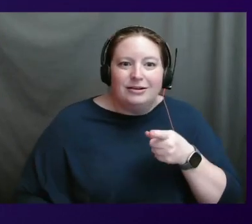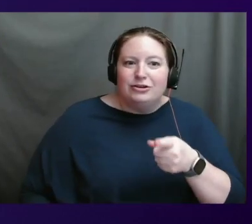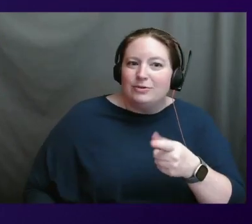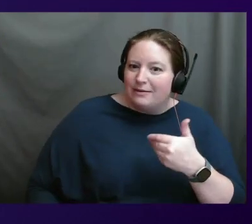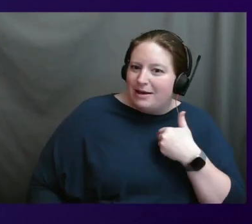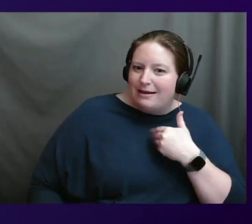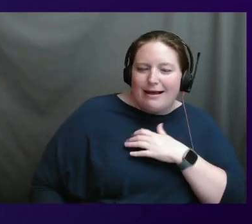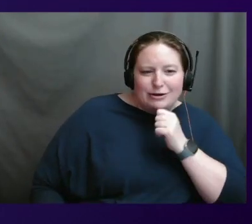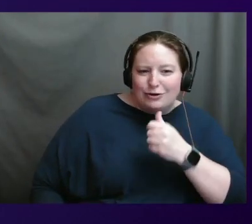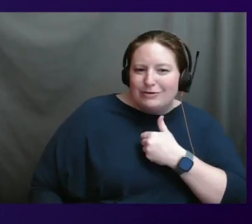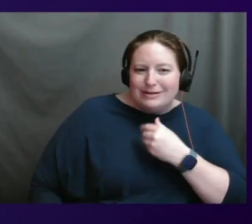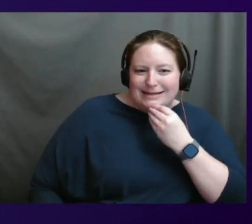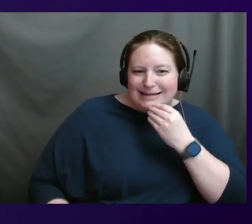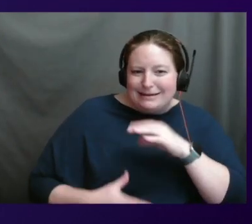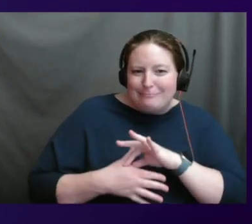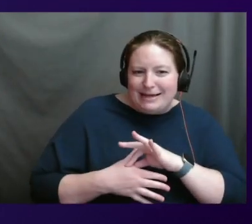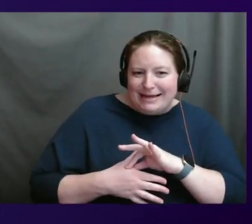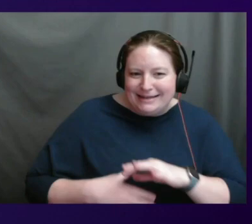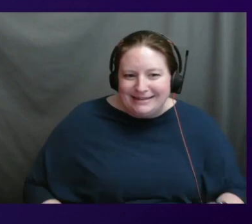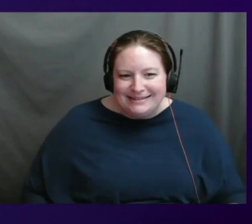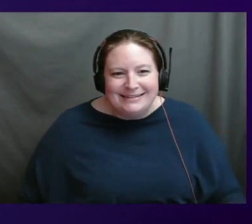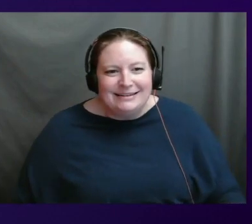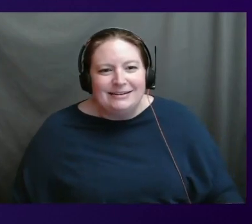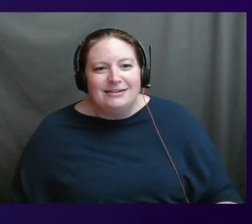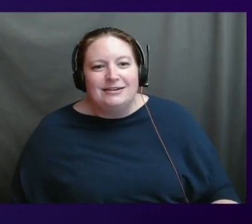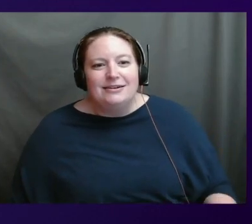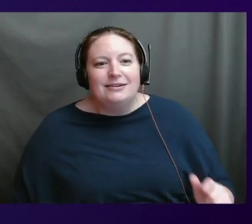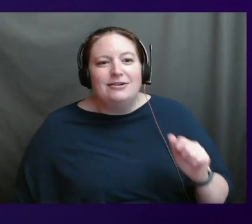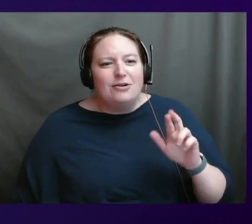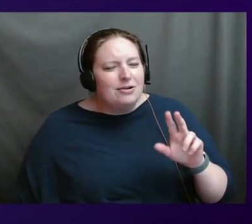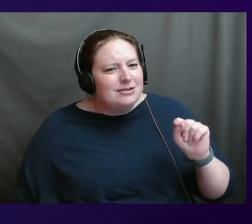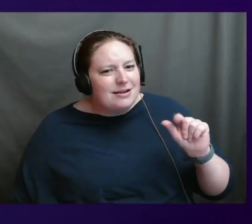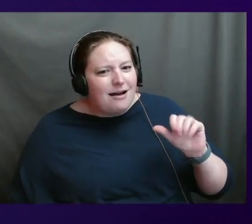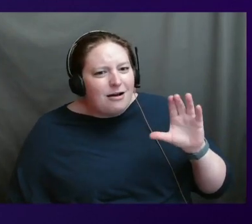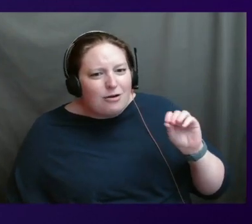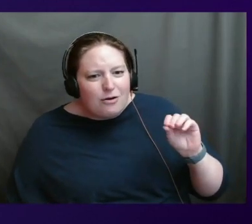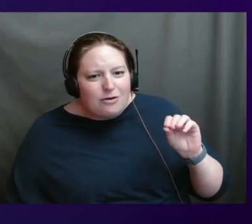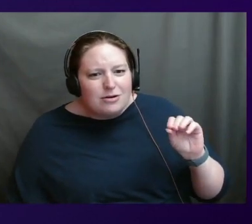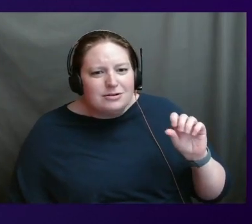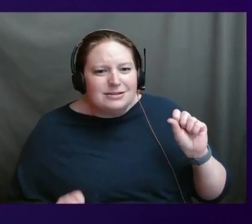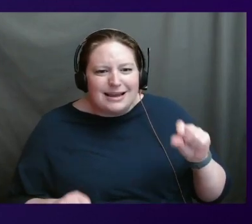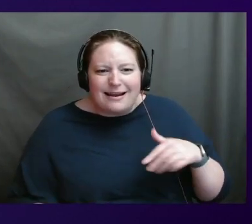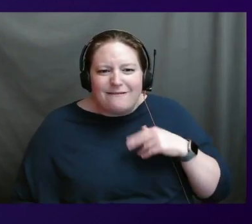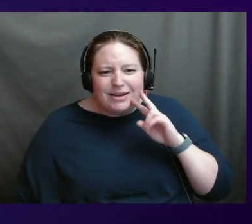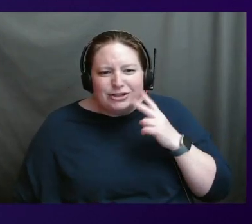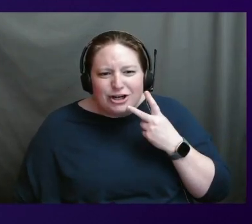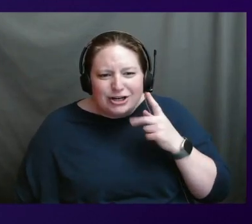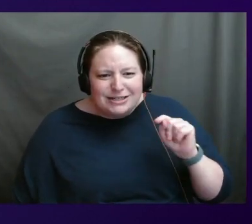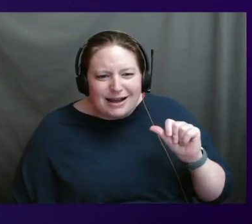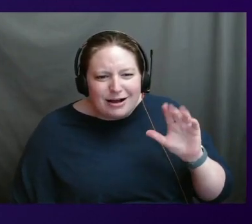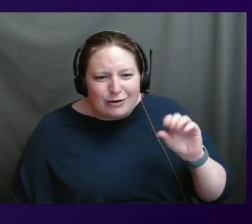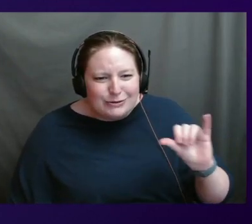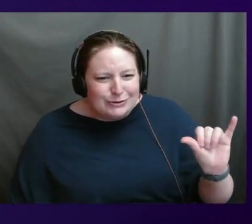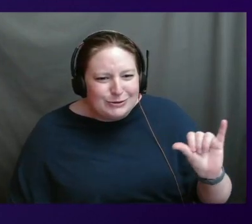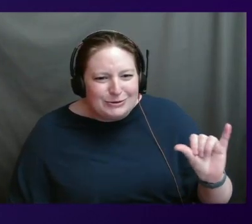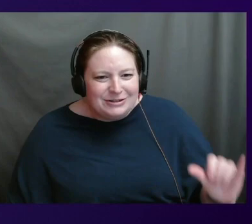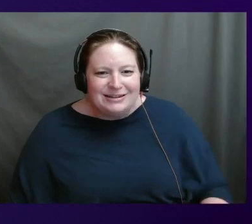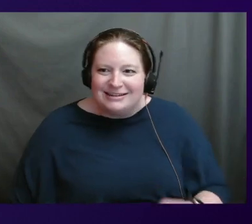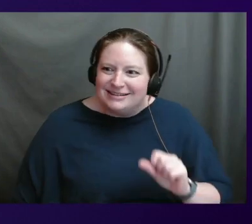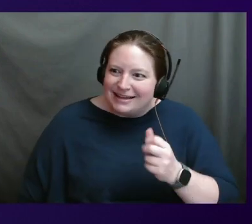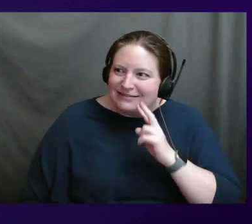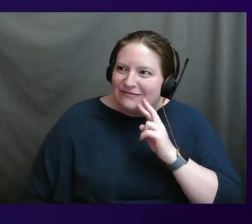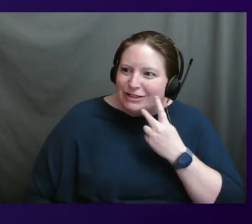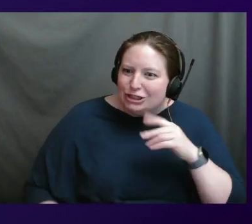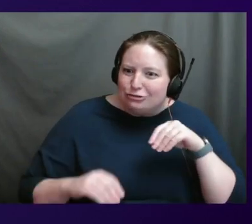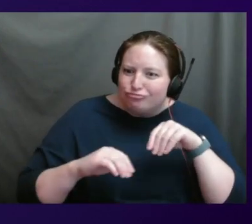okay, okay. But you can have mine. Or I'll just. I was gonna say tacos, but we can have like, vegetarian tacos. Yeah, get some veggies on there.